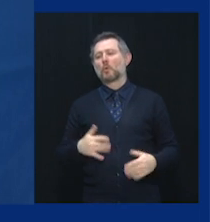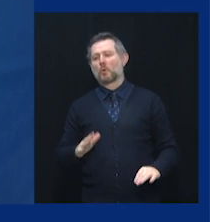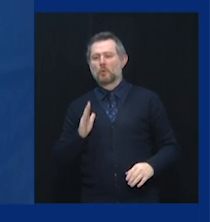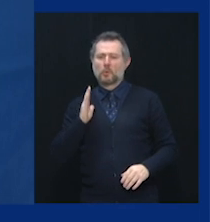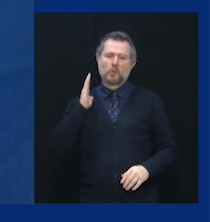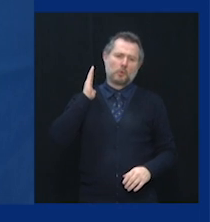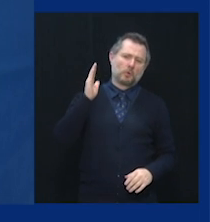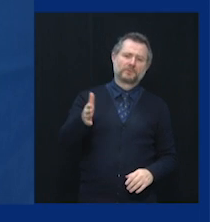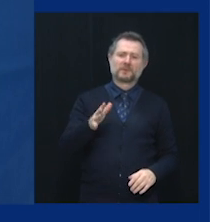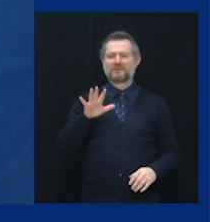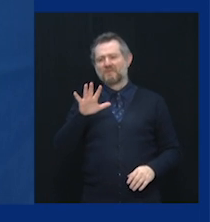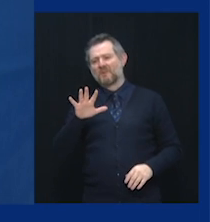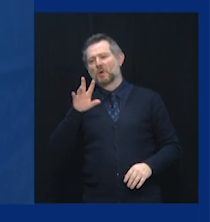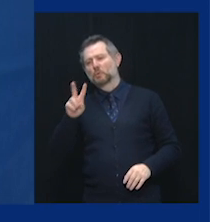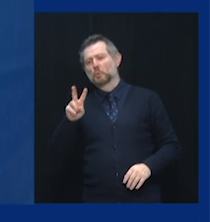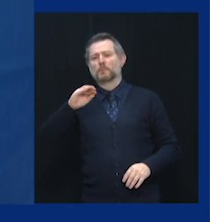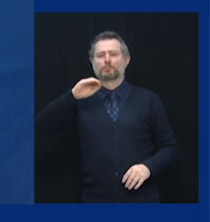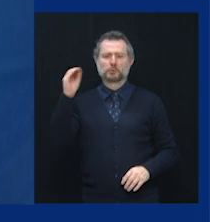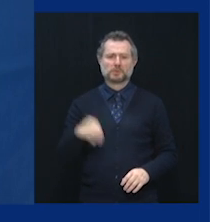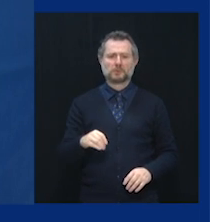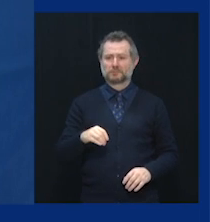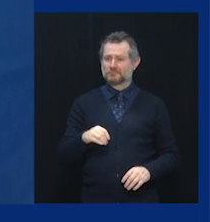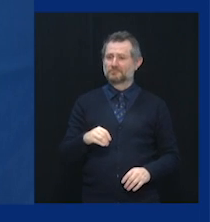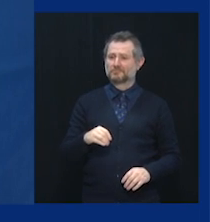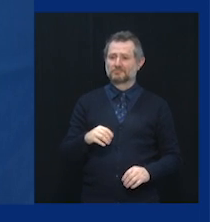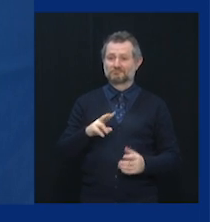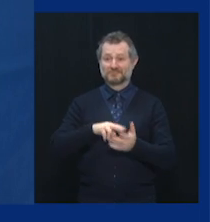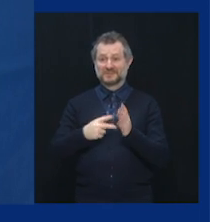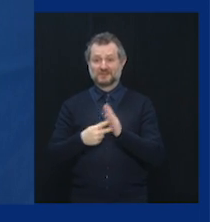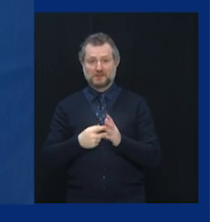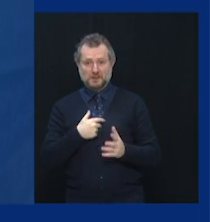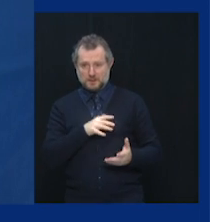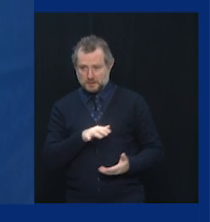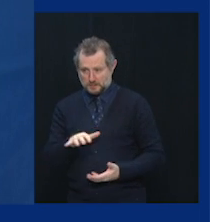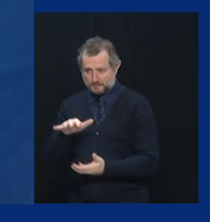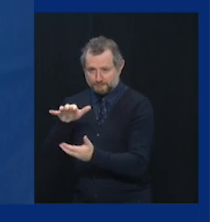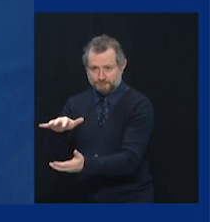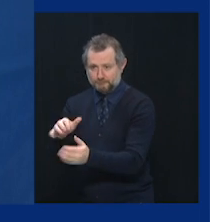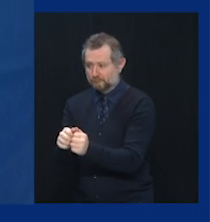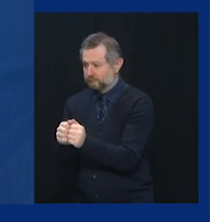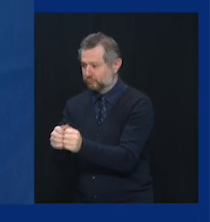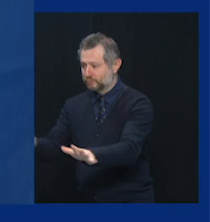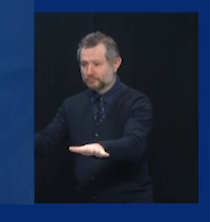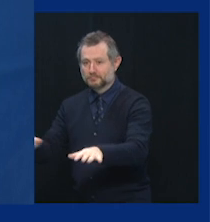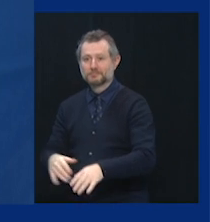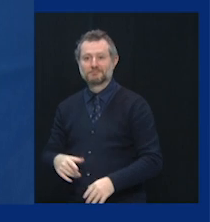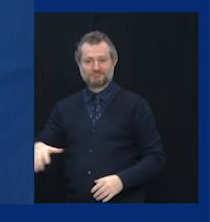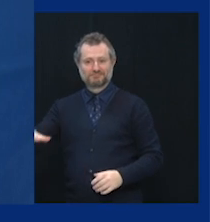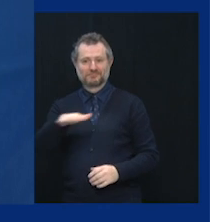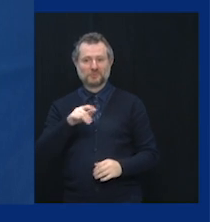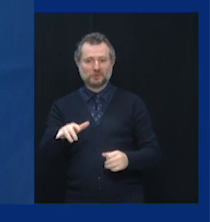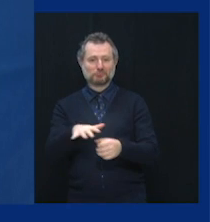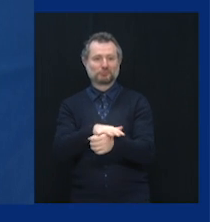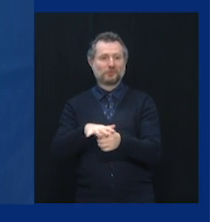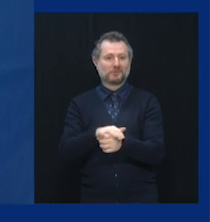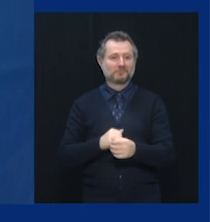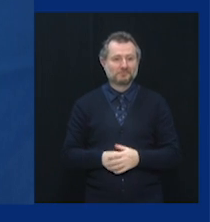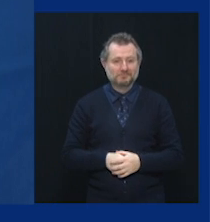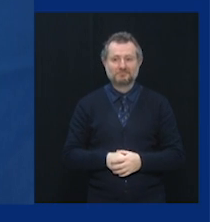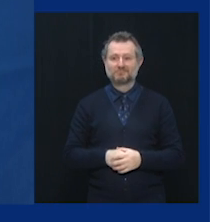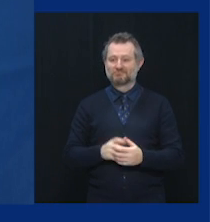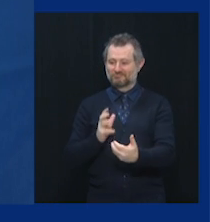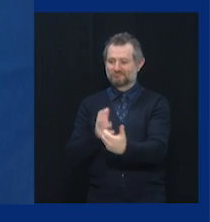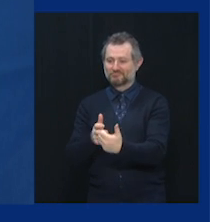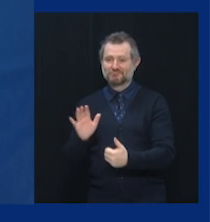52%. So we distribute 52% of that region's allocation to